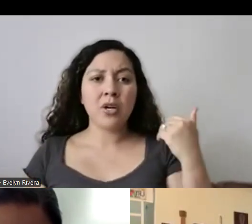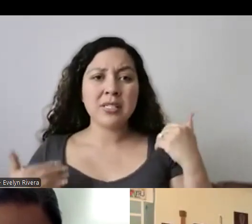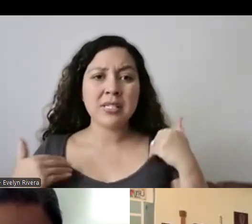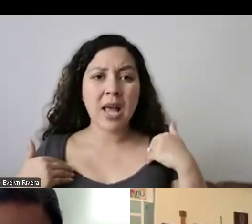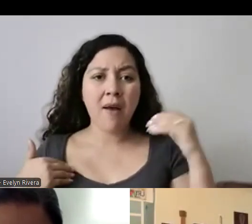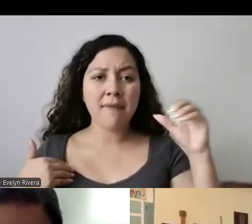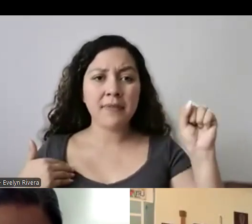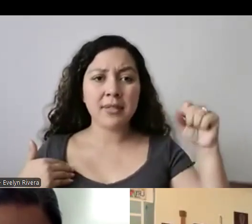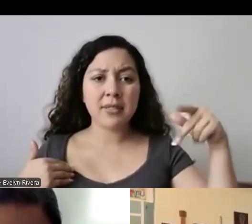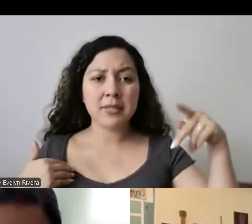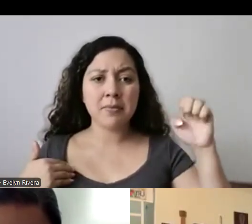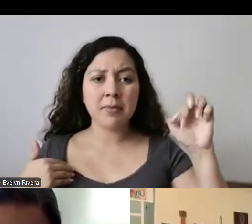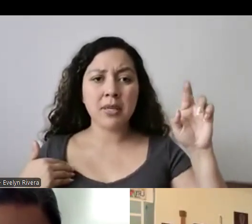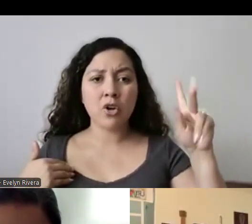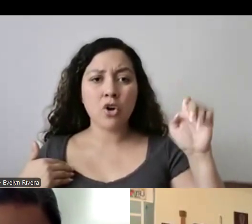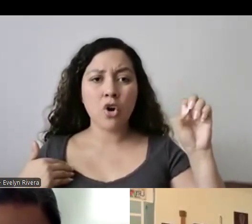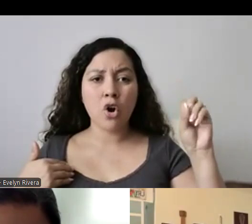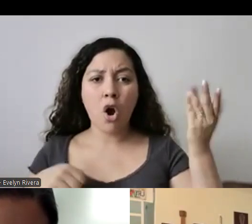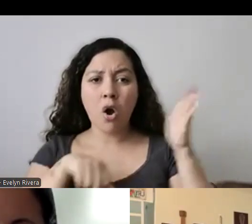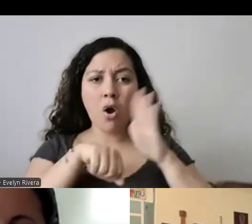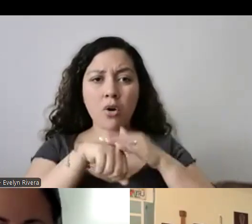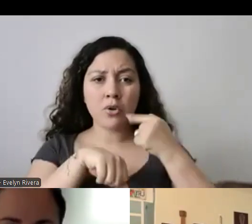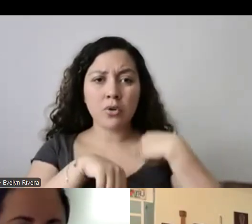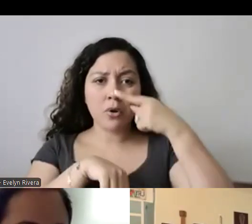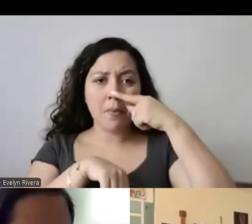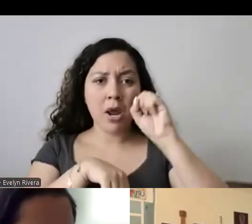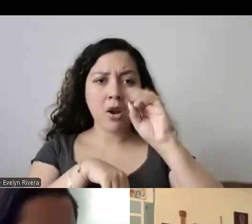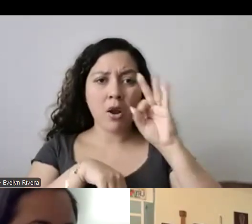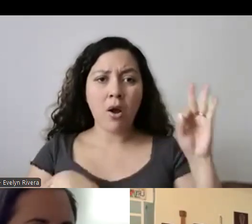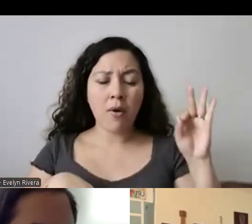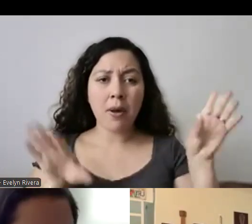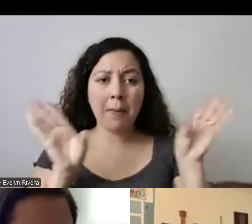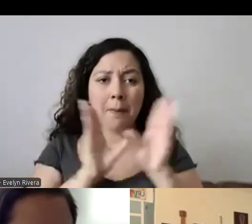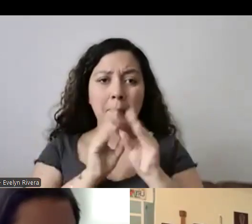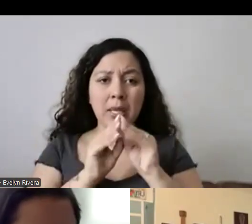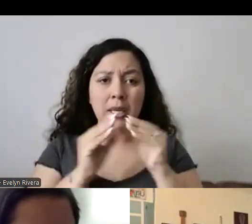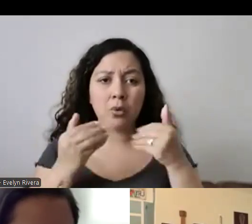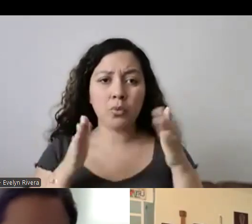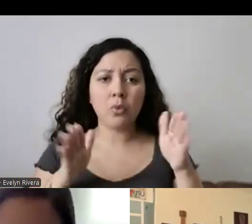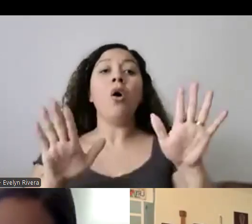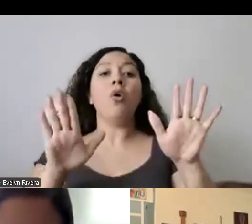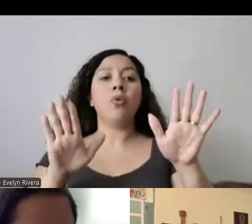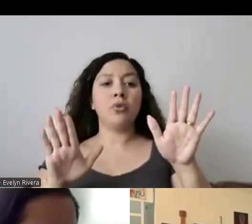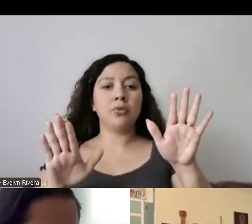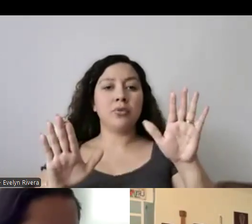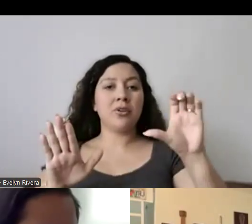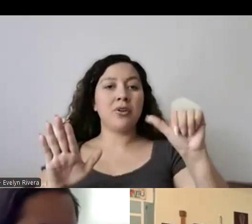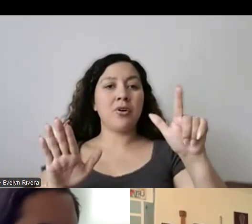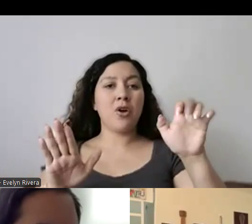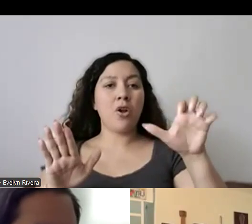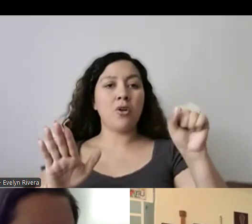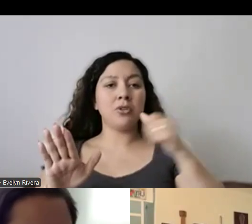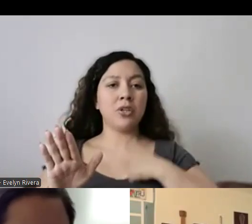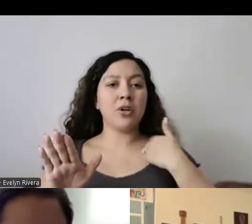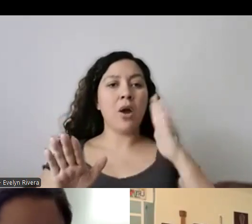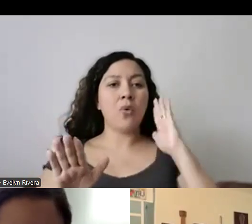you could turn that off. The meeting room should be, oh, I think it's you, Carlos. Carlos, I'm going to mute you, but